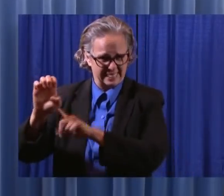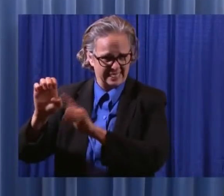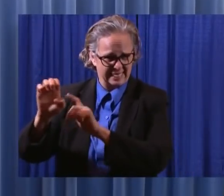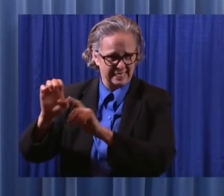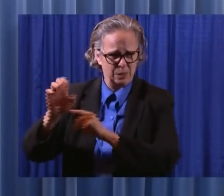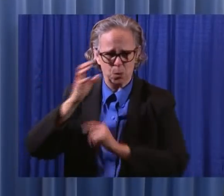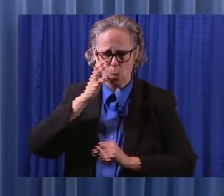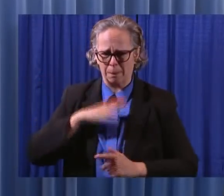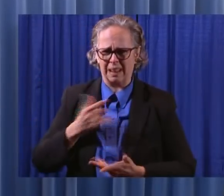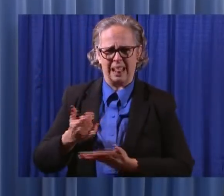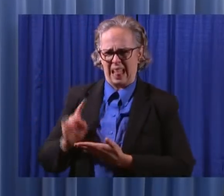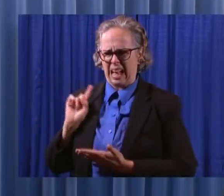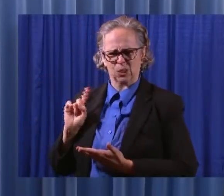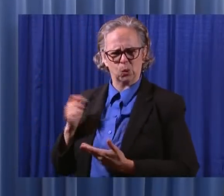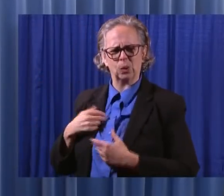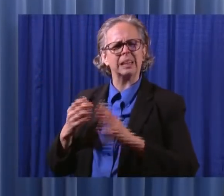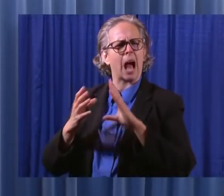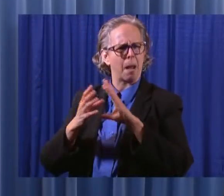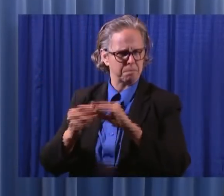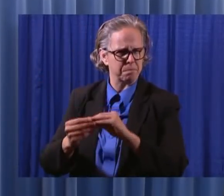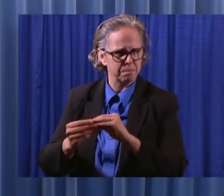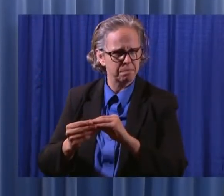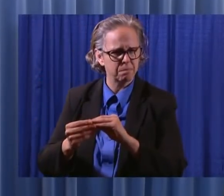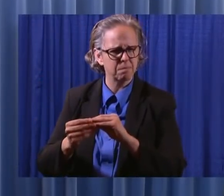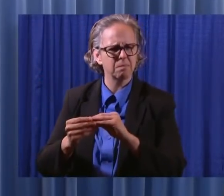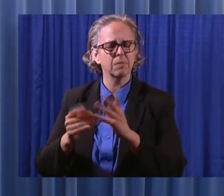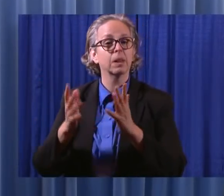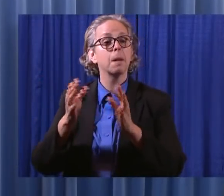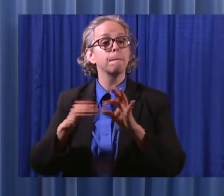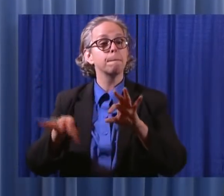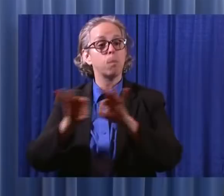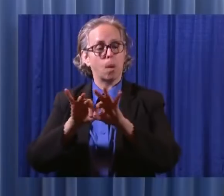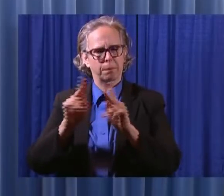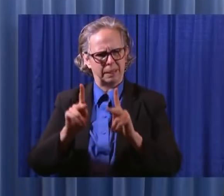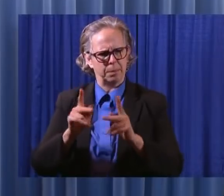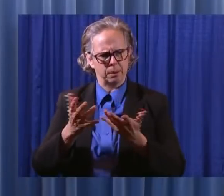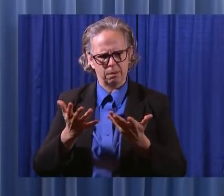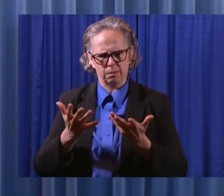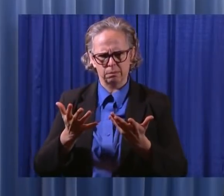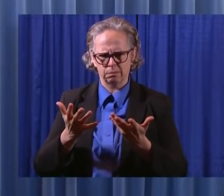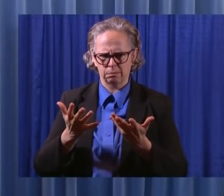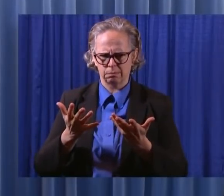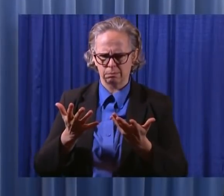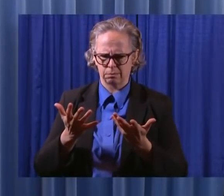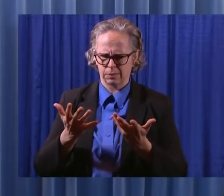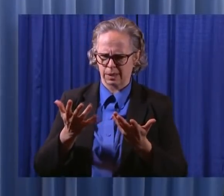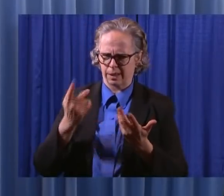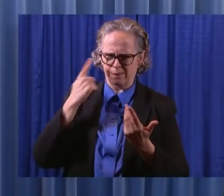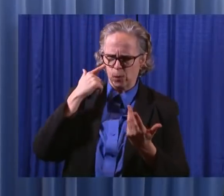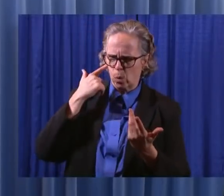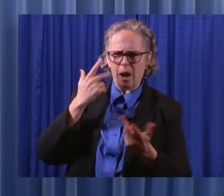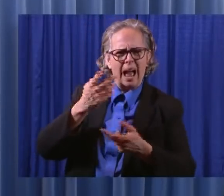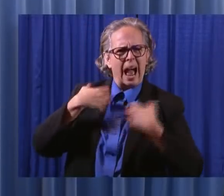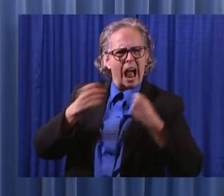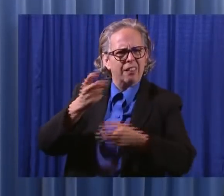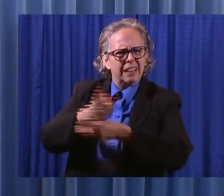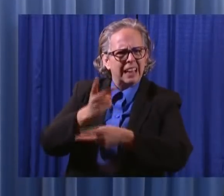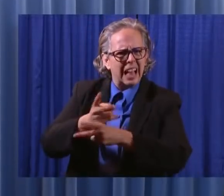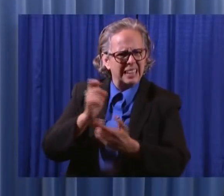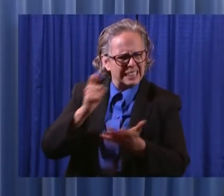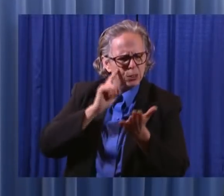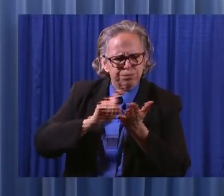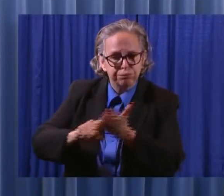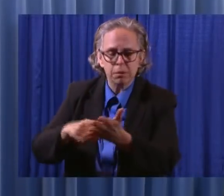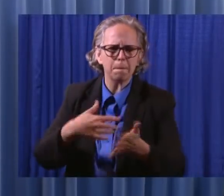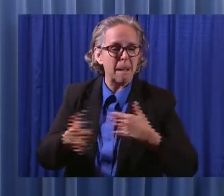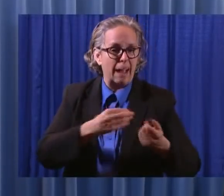receive necessary and needed medical care despite the pandemic. And there's been a concern raised about